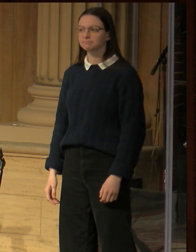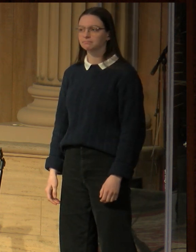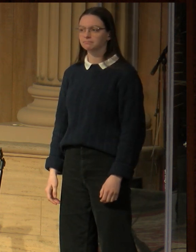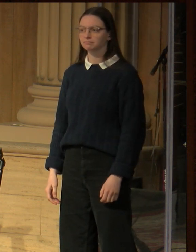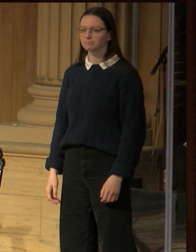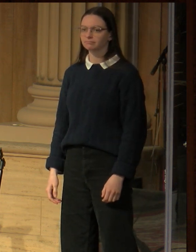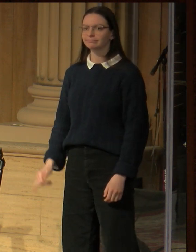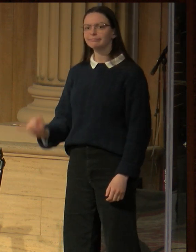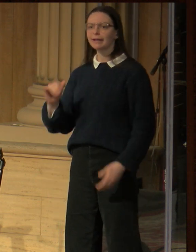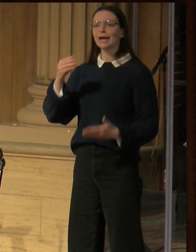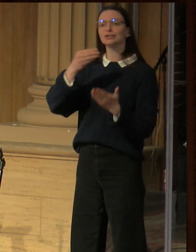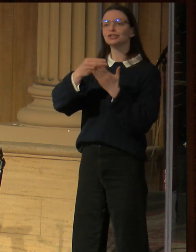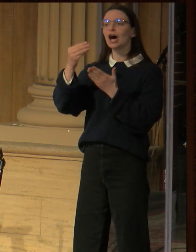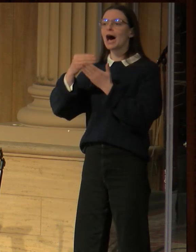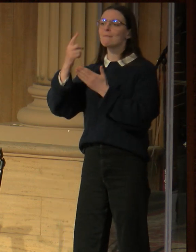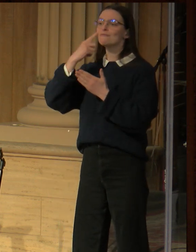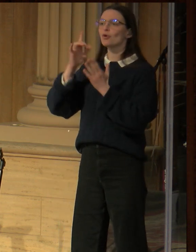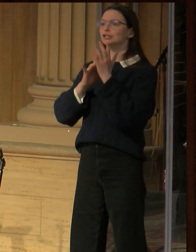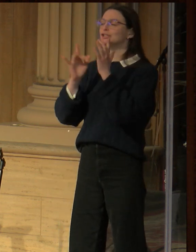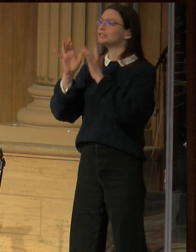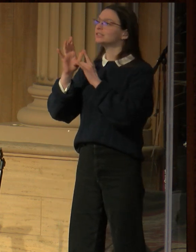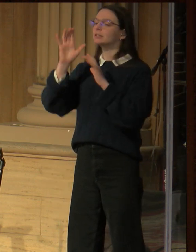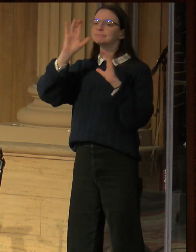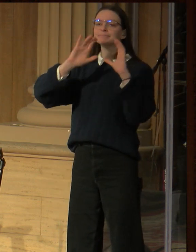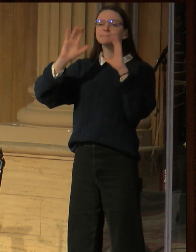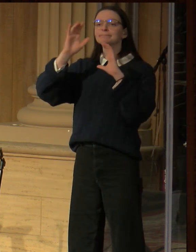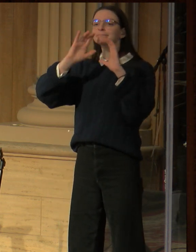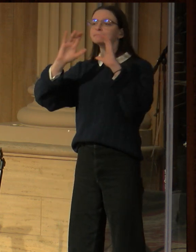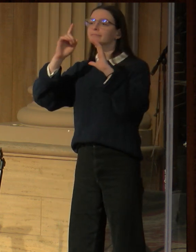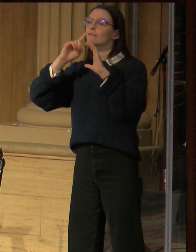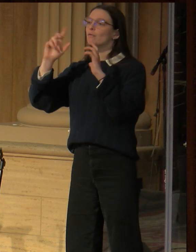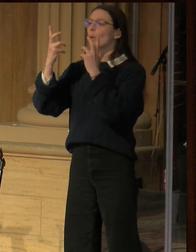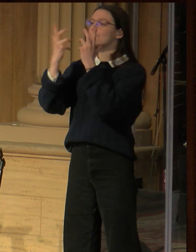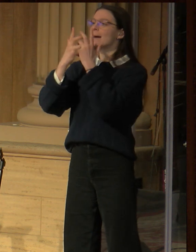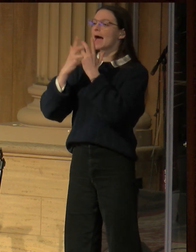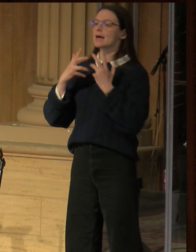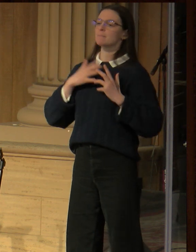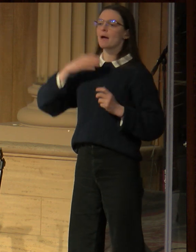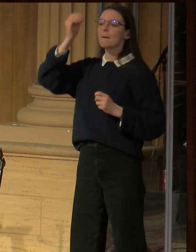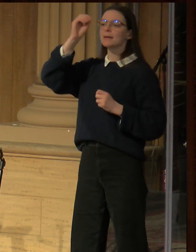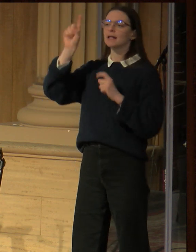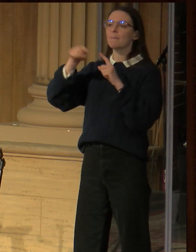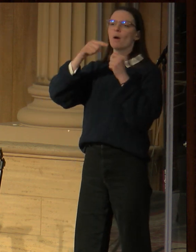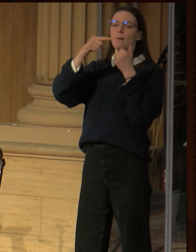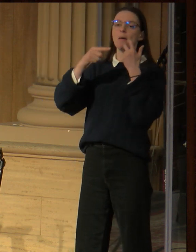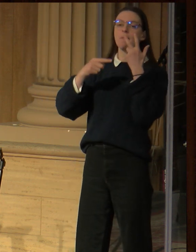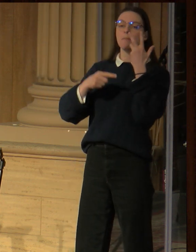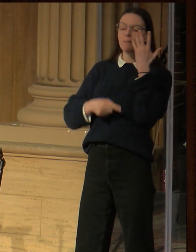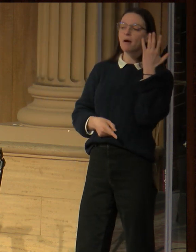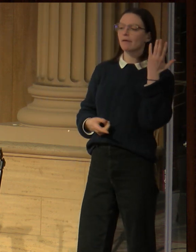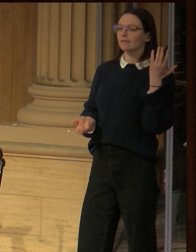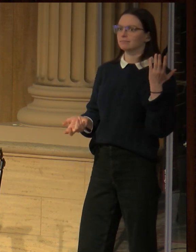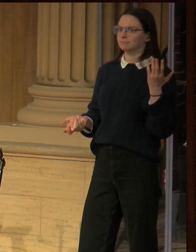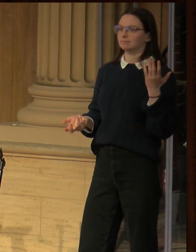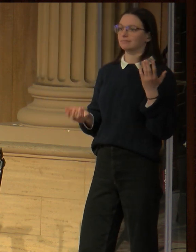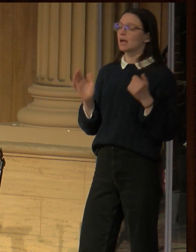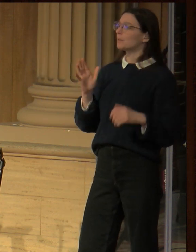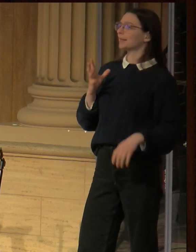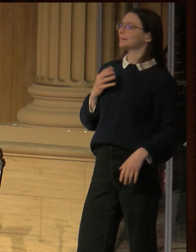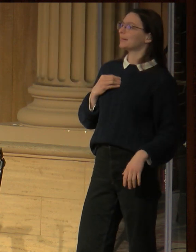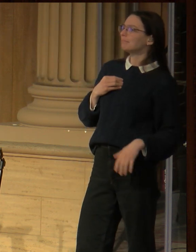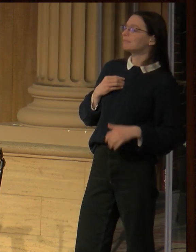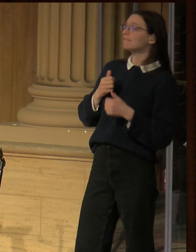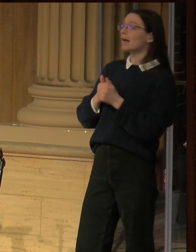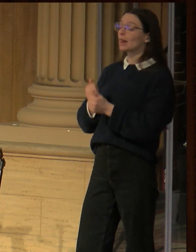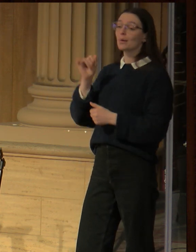So I shop for a Jesus that says exactly what I want on every topic. And I say I will accept and I will follow Jesus if he